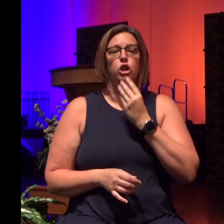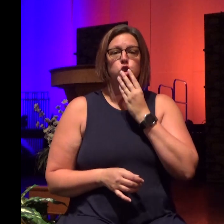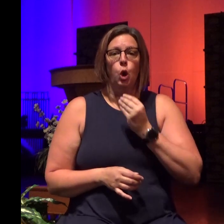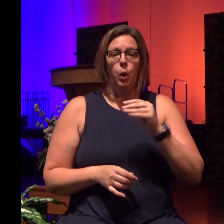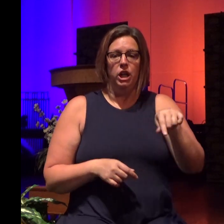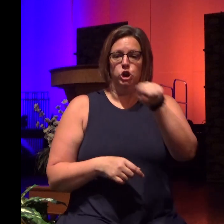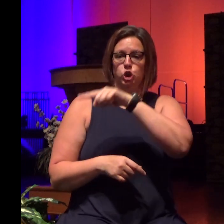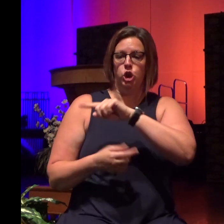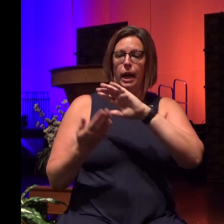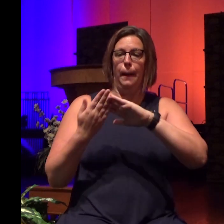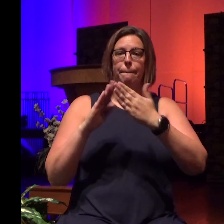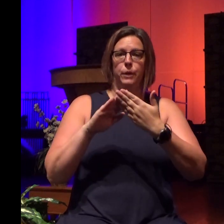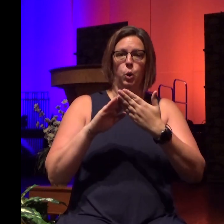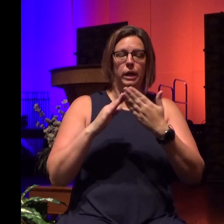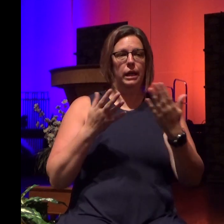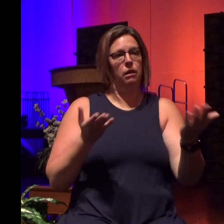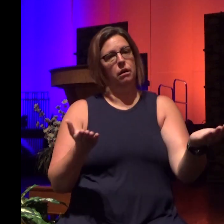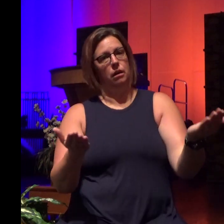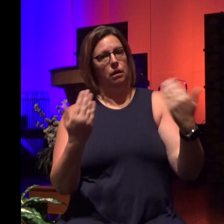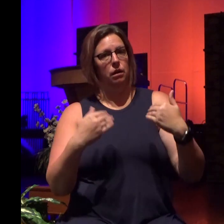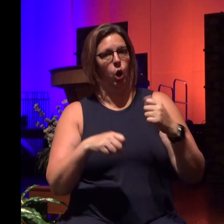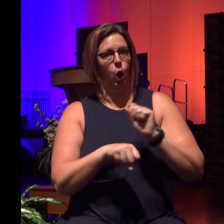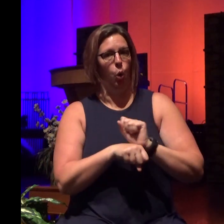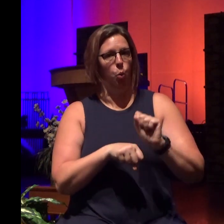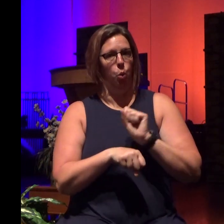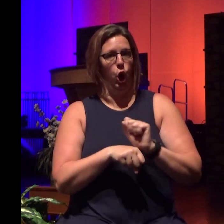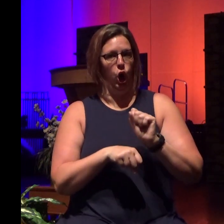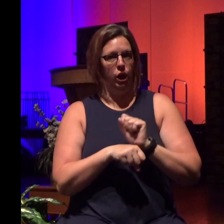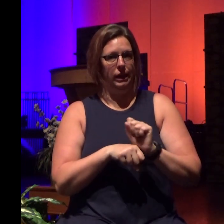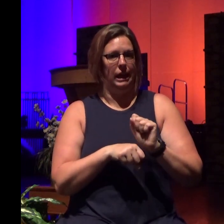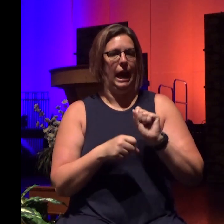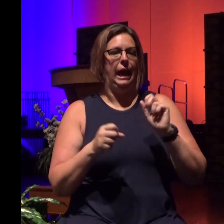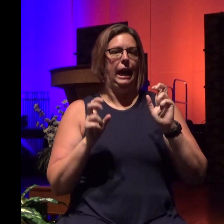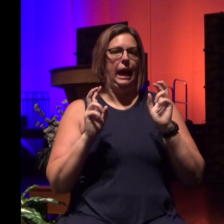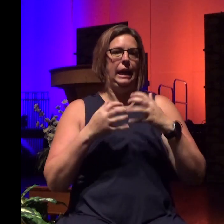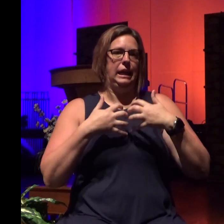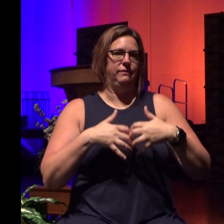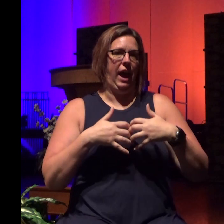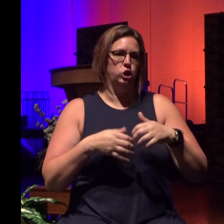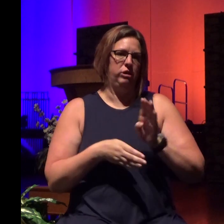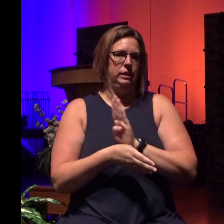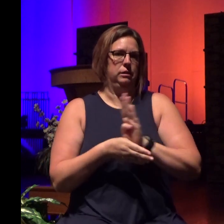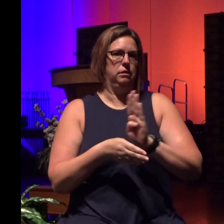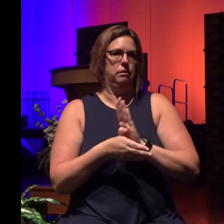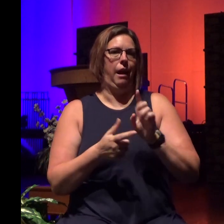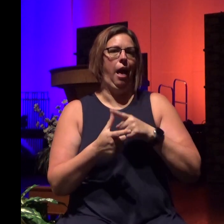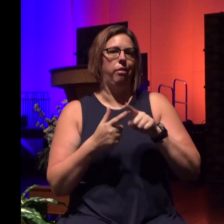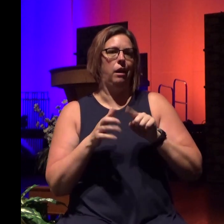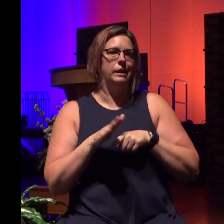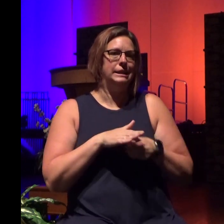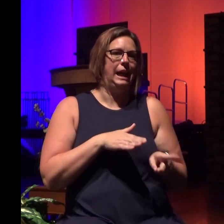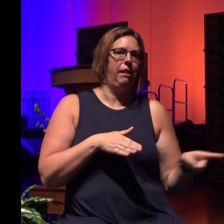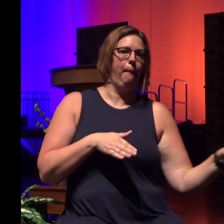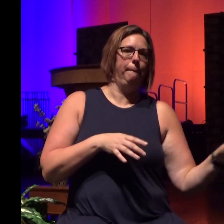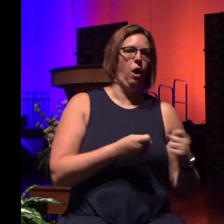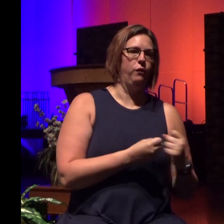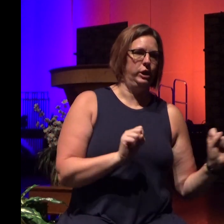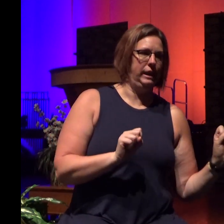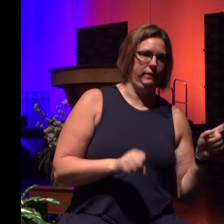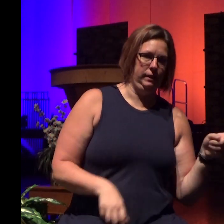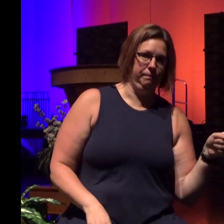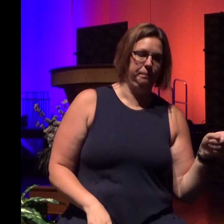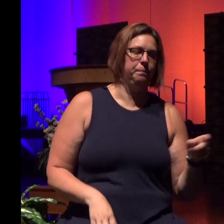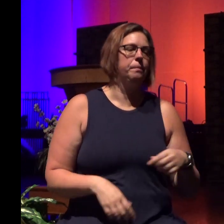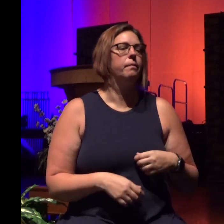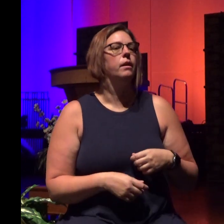and ammunitions factories and then sneaking them out of Germany into safety. And there was a book written about